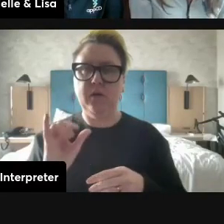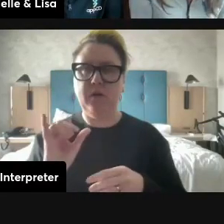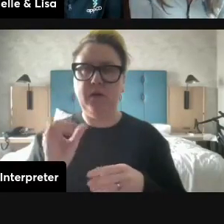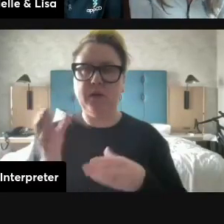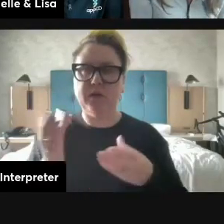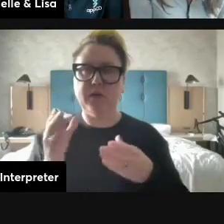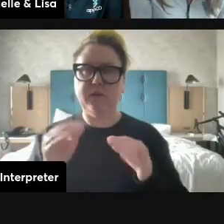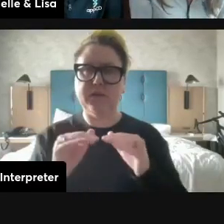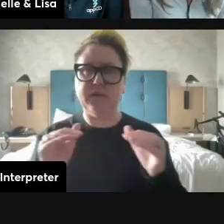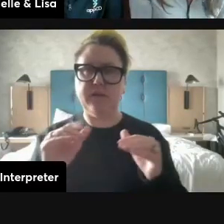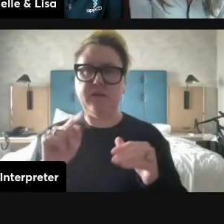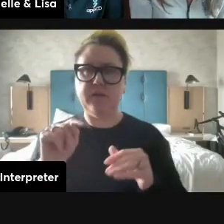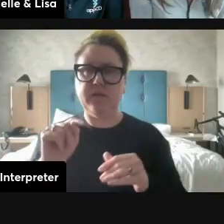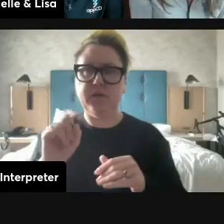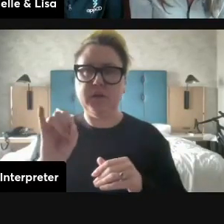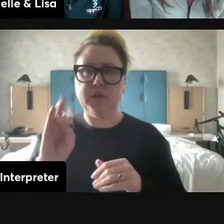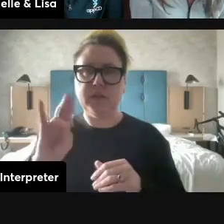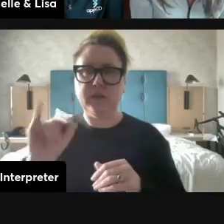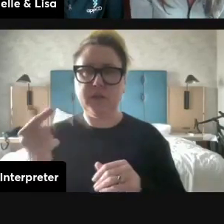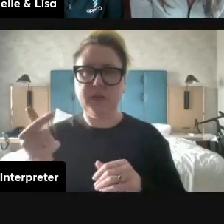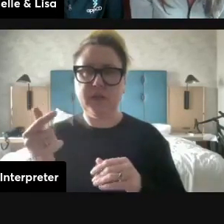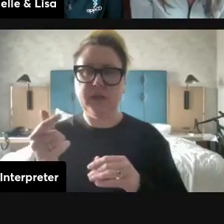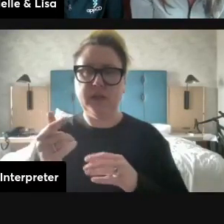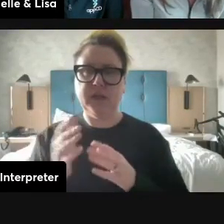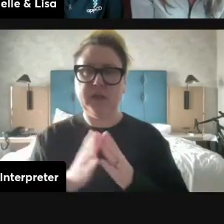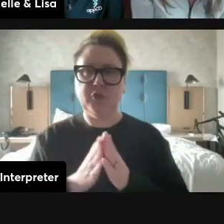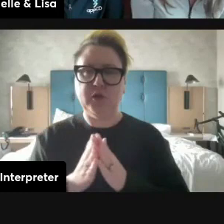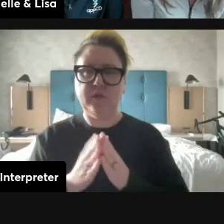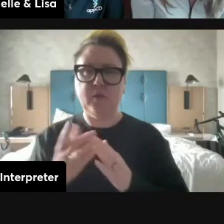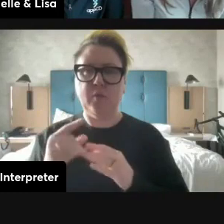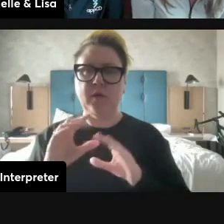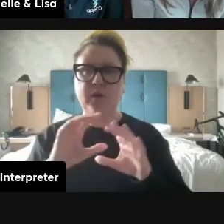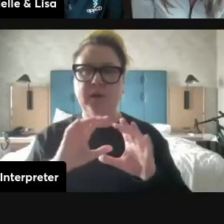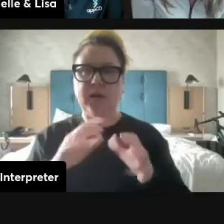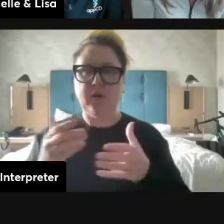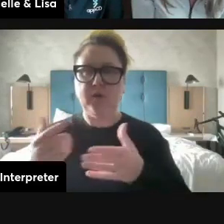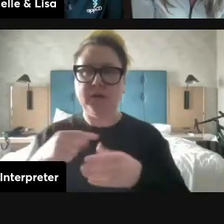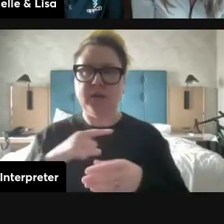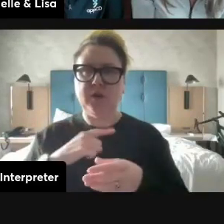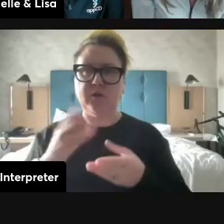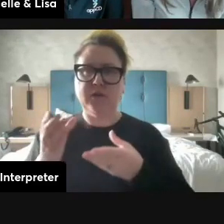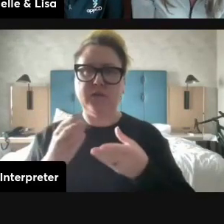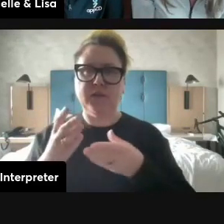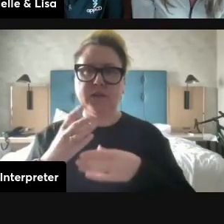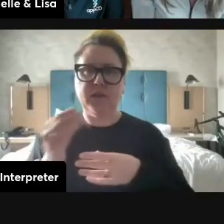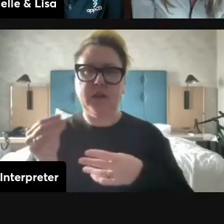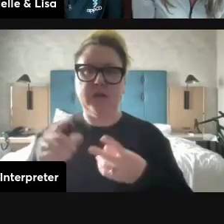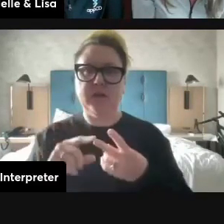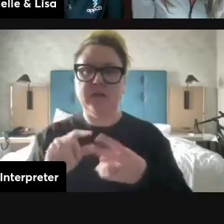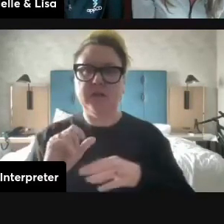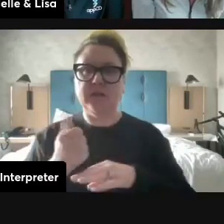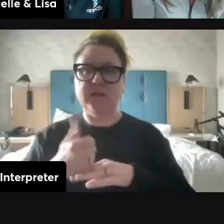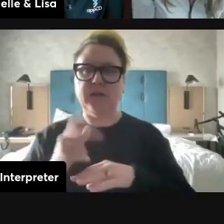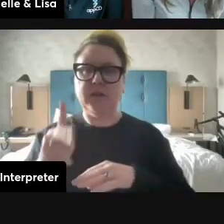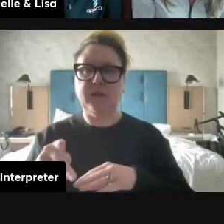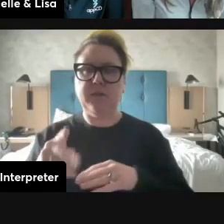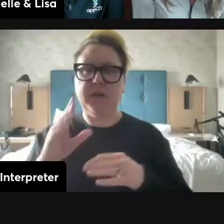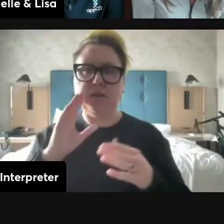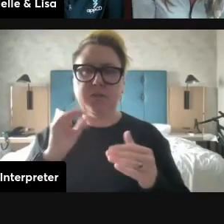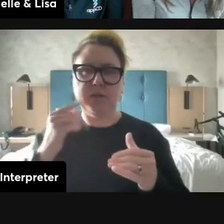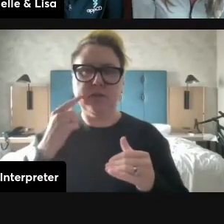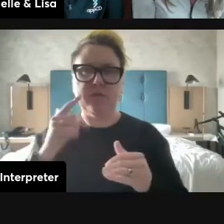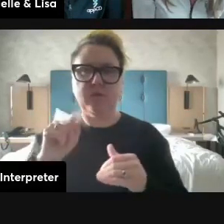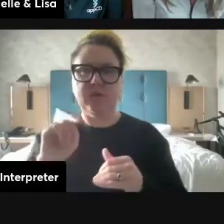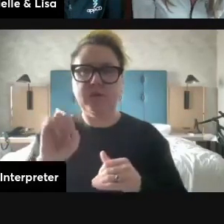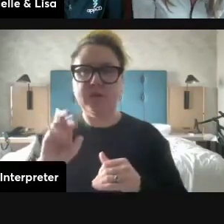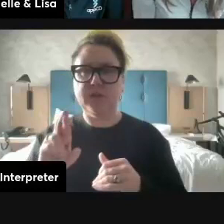level tiering initiative where we're categorizing our services and setting expectations for our tier 1